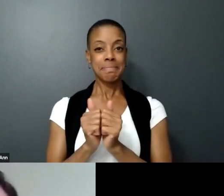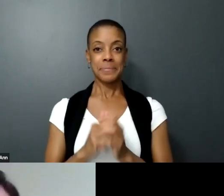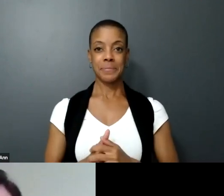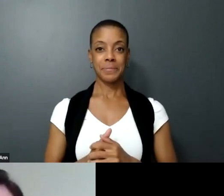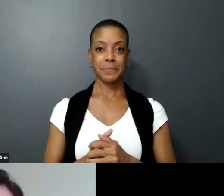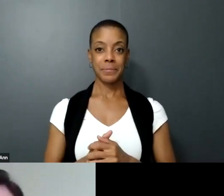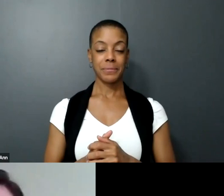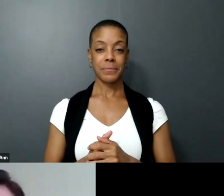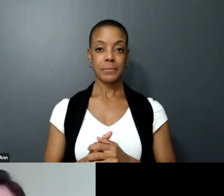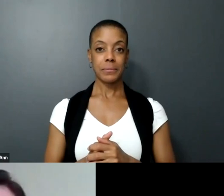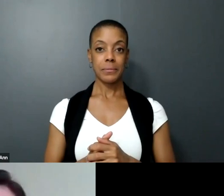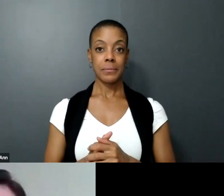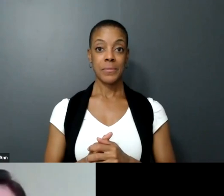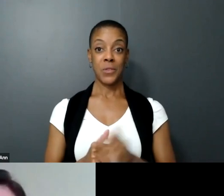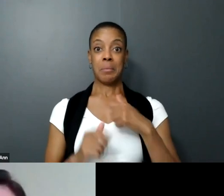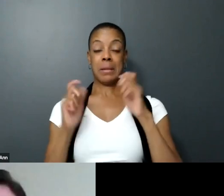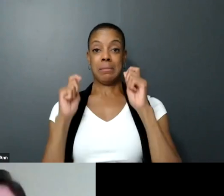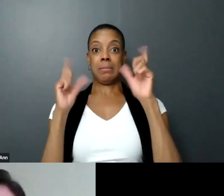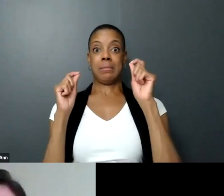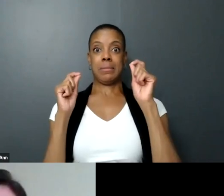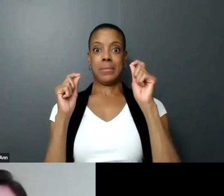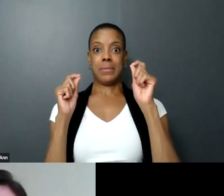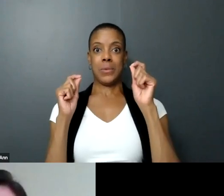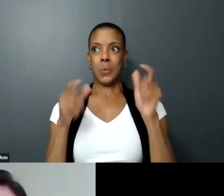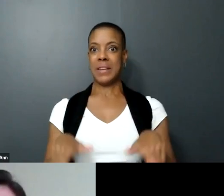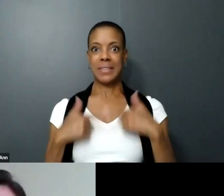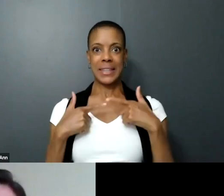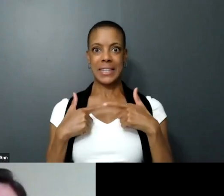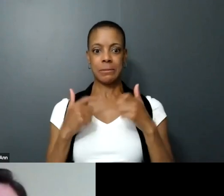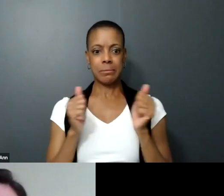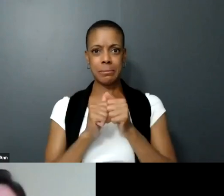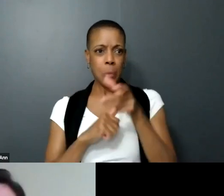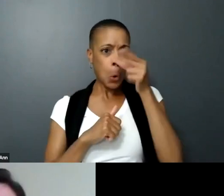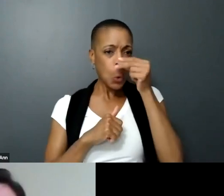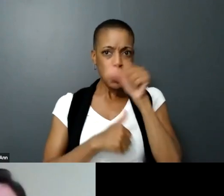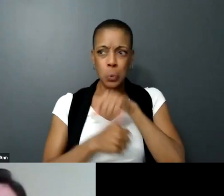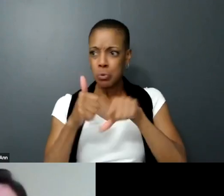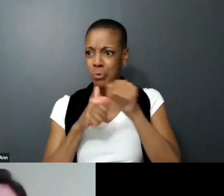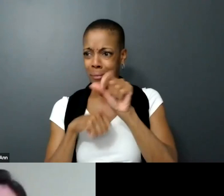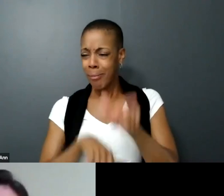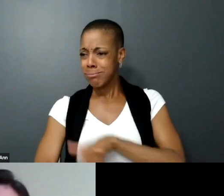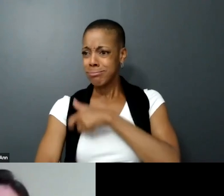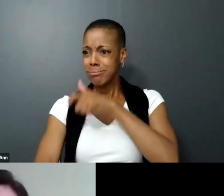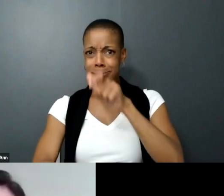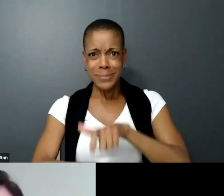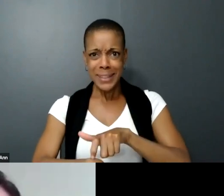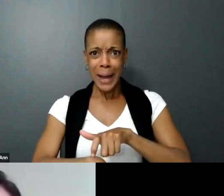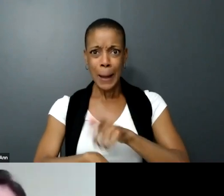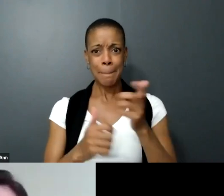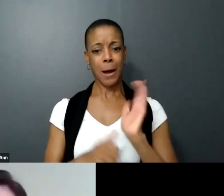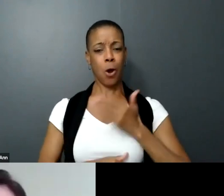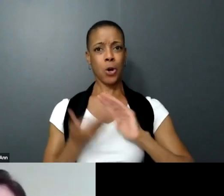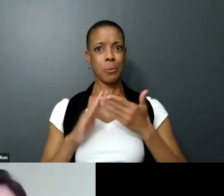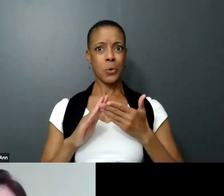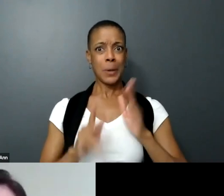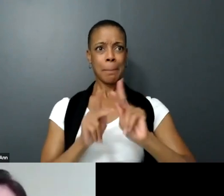Sometimes it's surprising to me that we've lived in such close proximity for so long, and yet so many people know so little about our communities